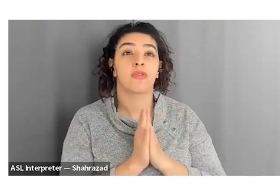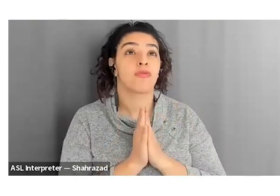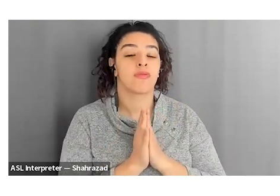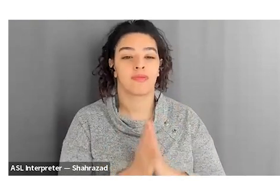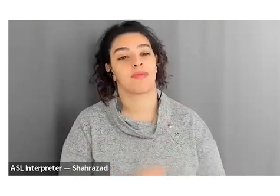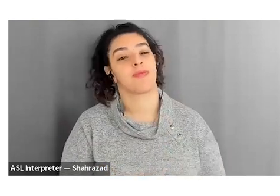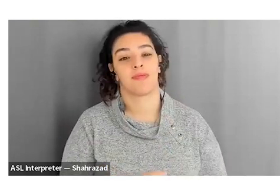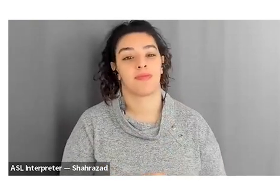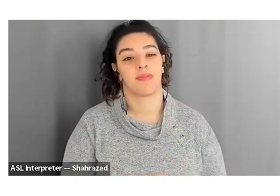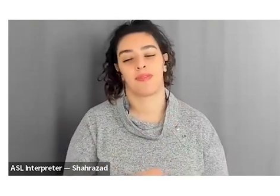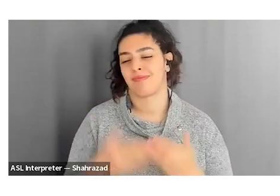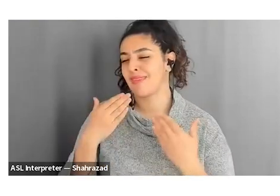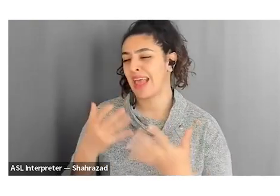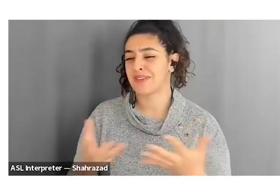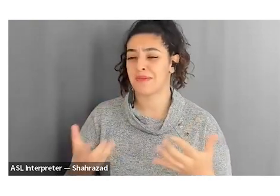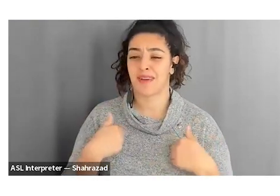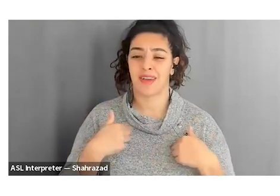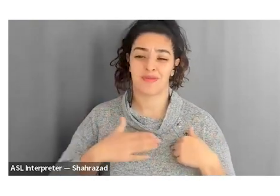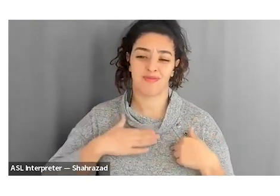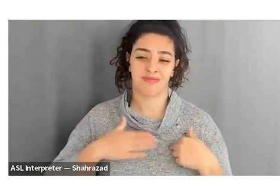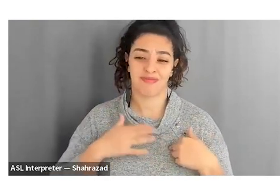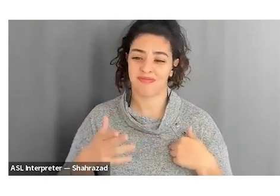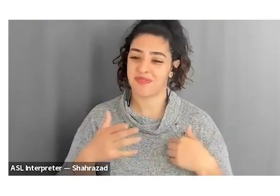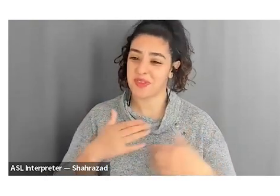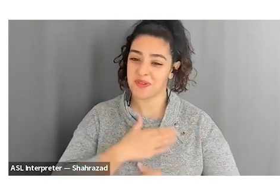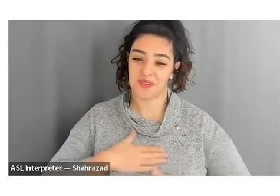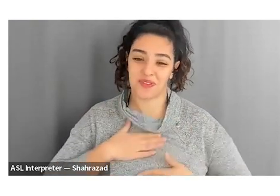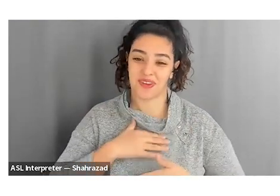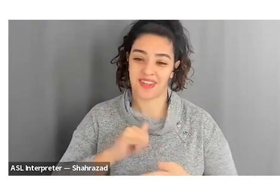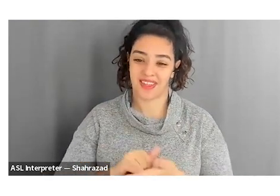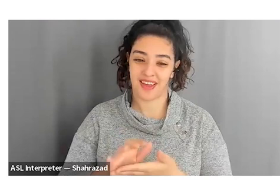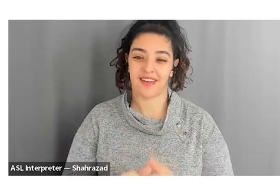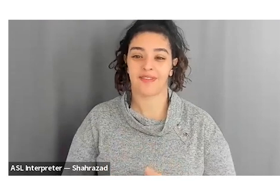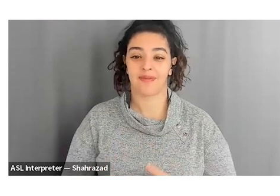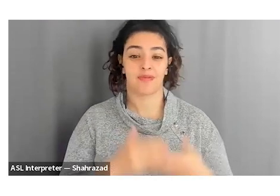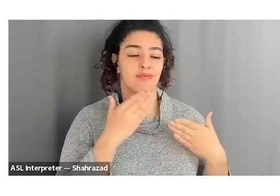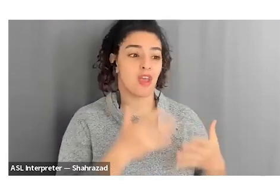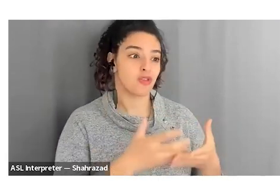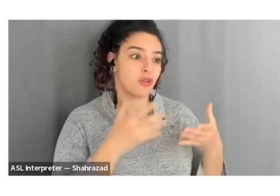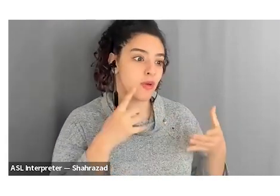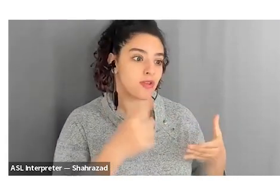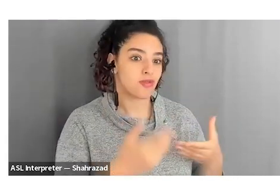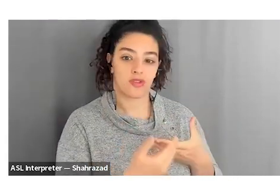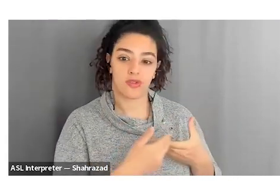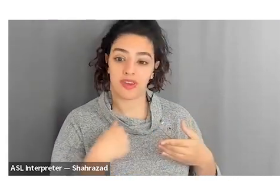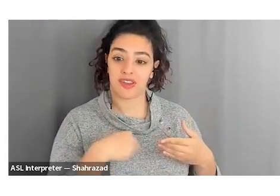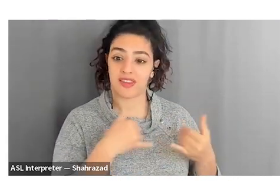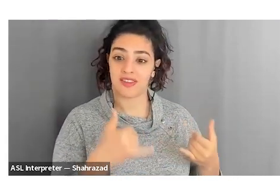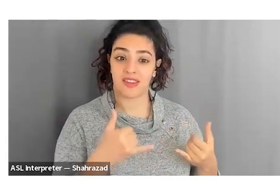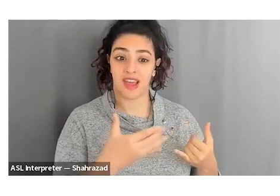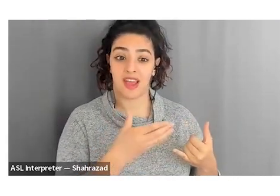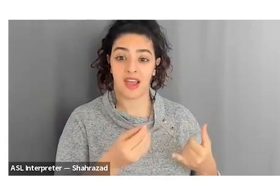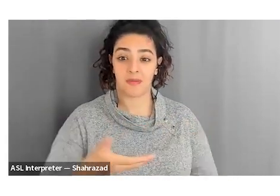Thank you so much. I'm so glad that you enjoyed it. And Thank you so much for being here, Sulaiman, and for giving us this presentation